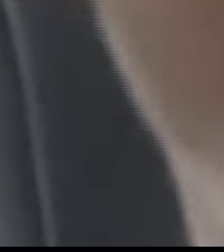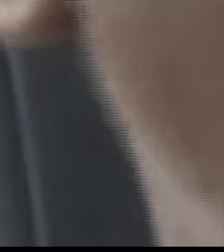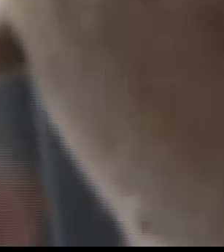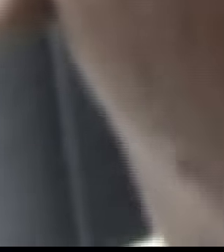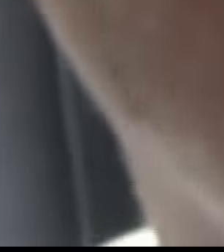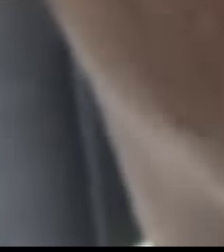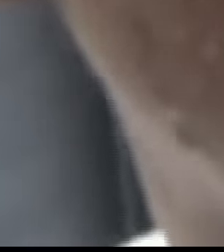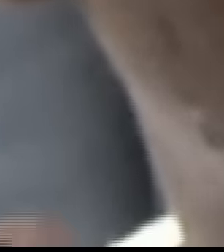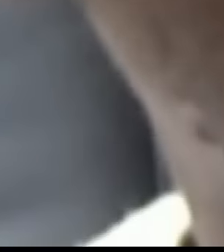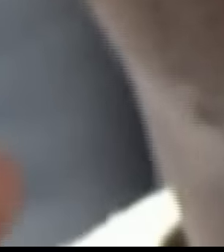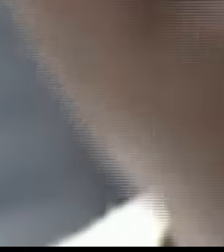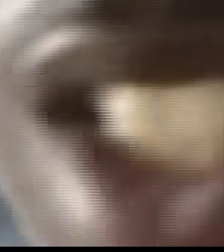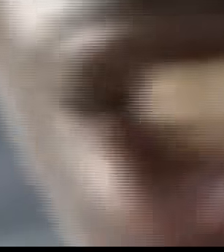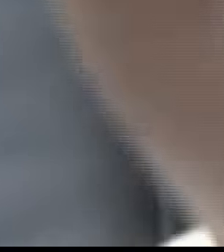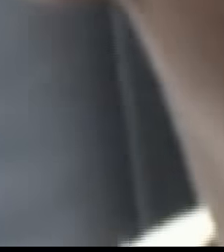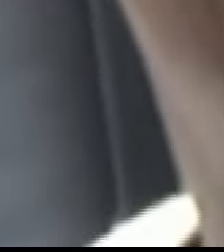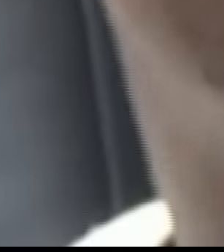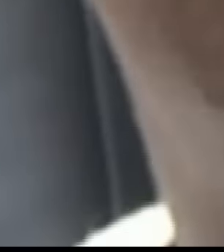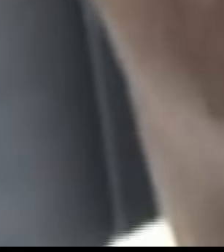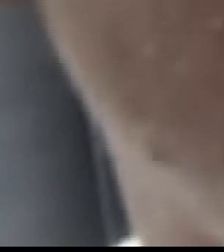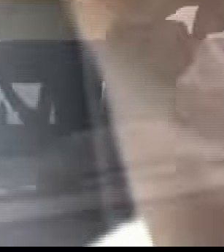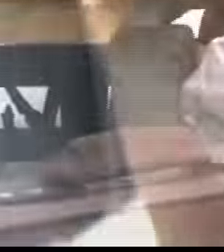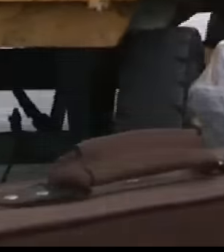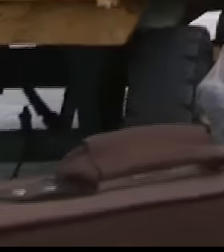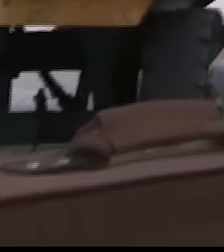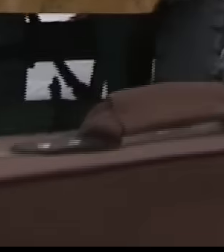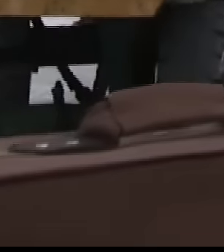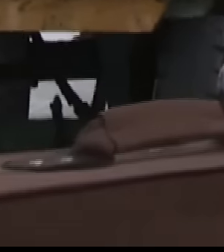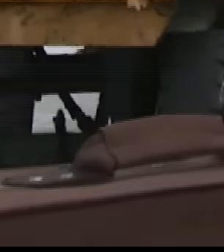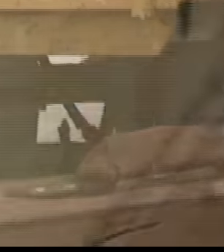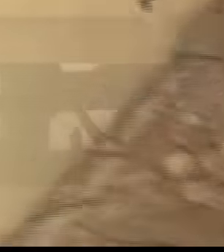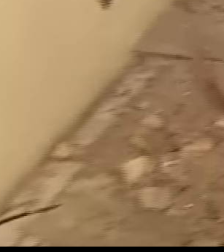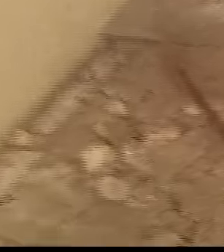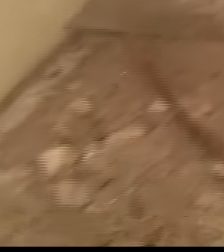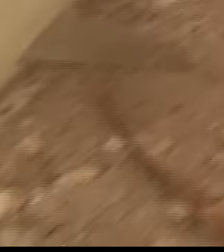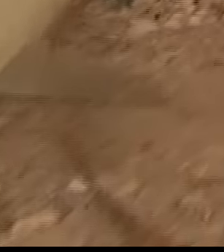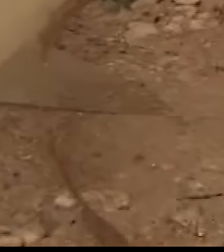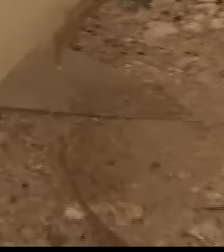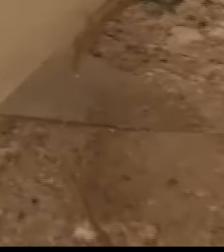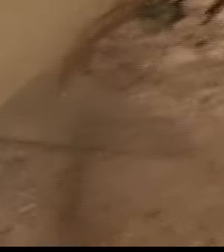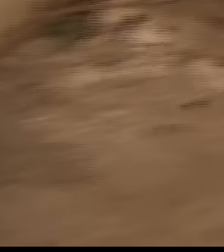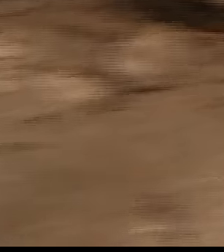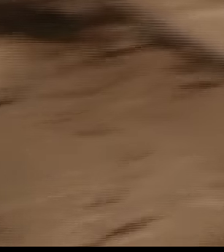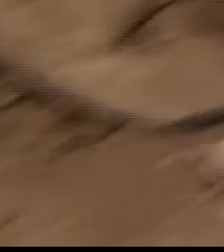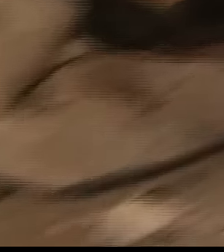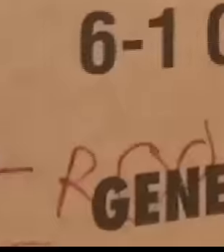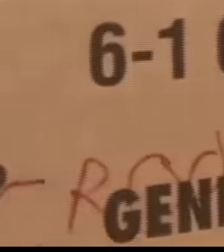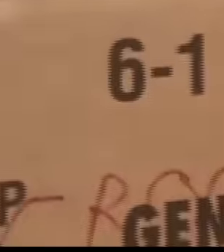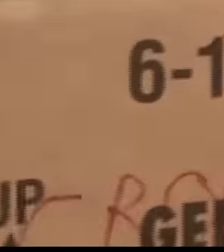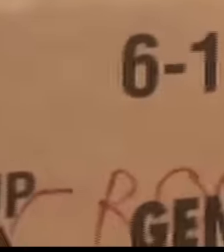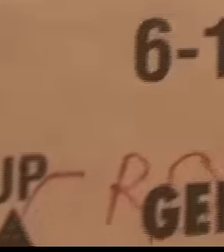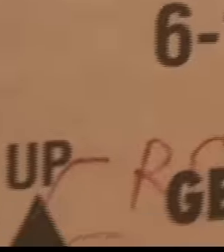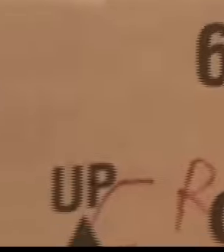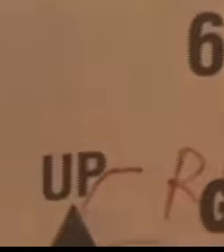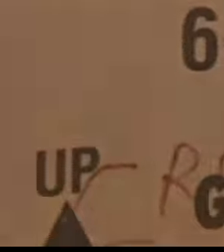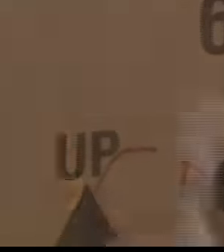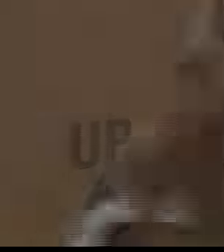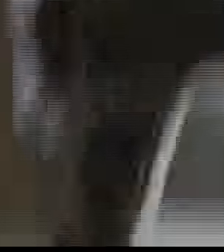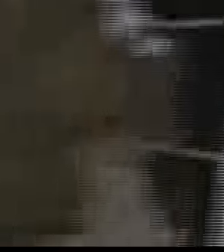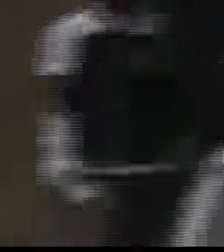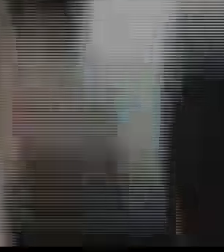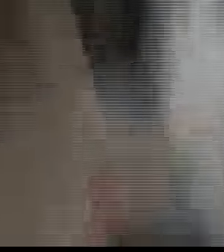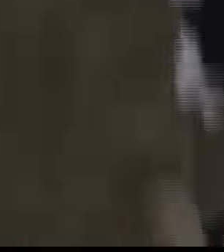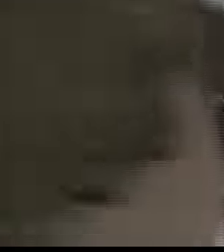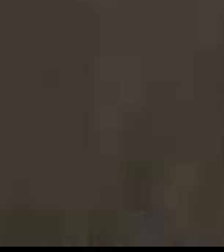horrible. You couldn't even fathom the thought of this would happen to us. Through it all, the Bahamian spirit, Bahamian pride, still